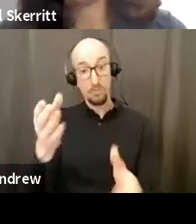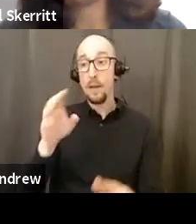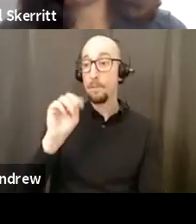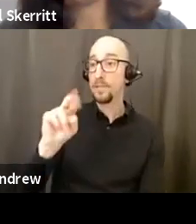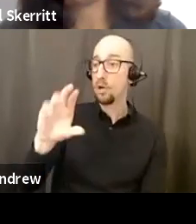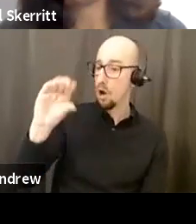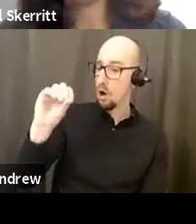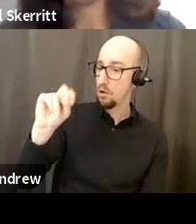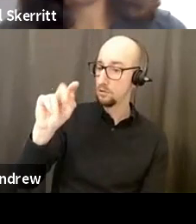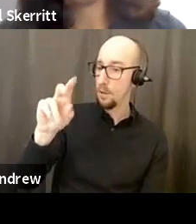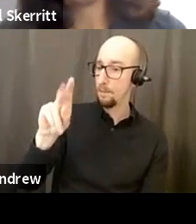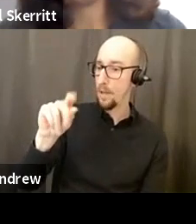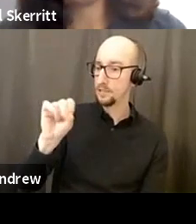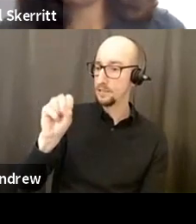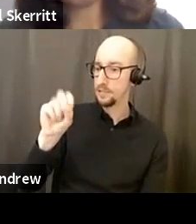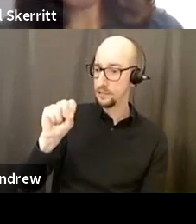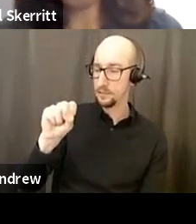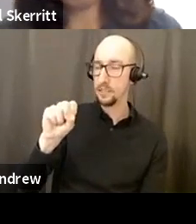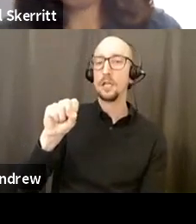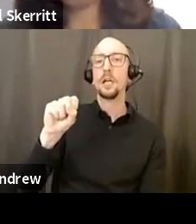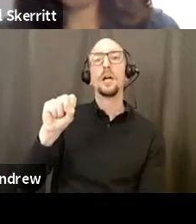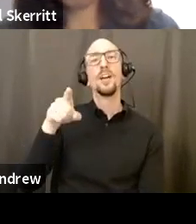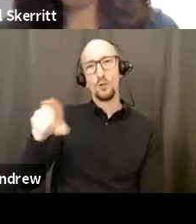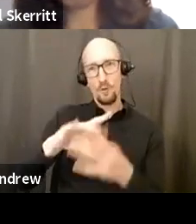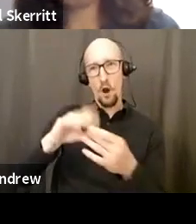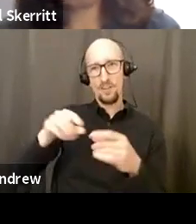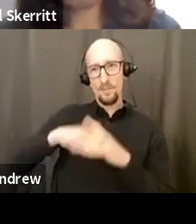to your framing remarks at the beginning,